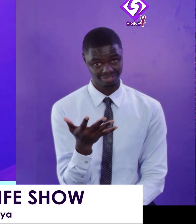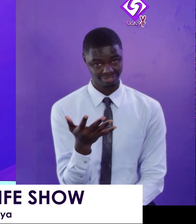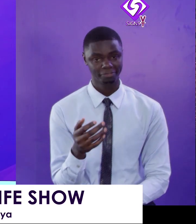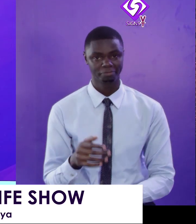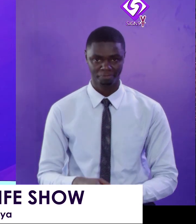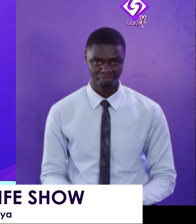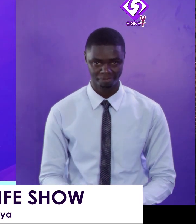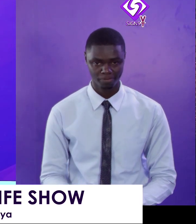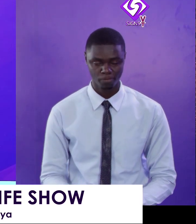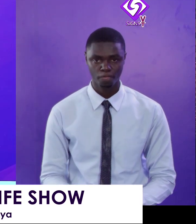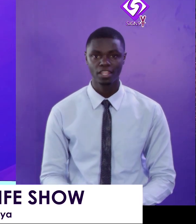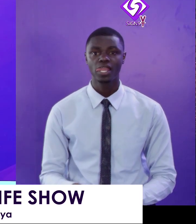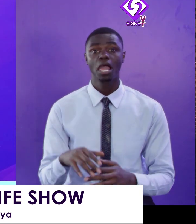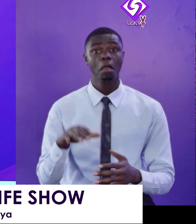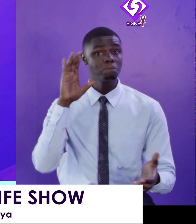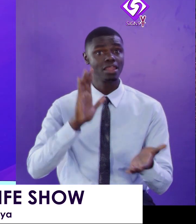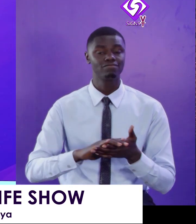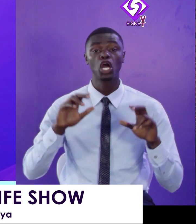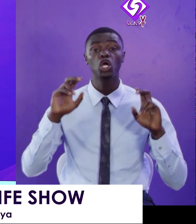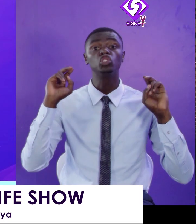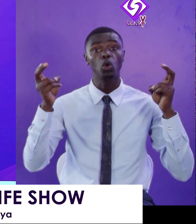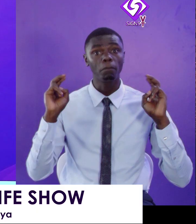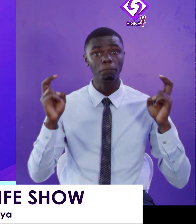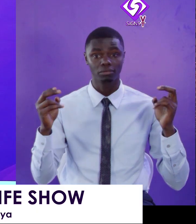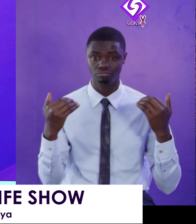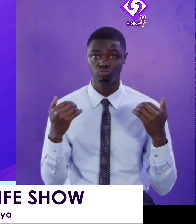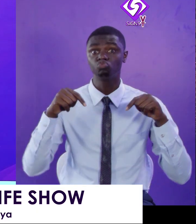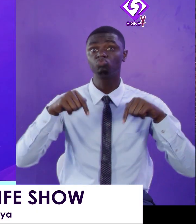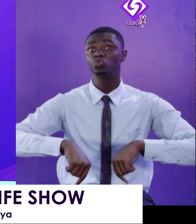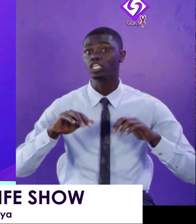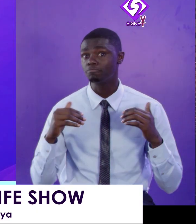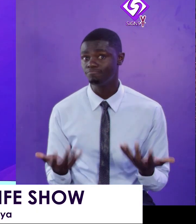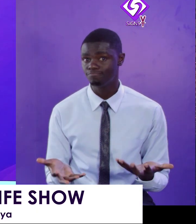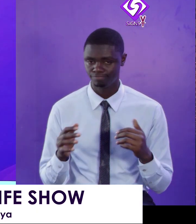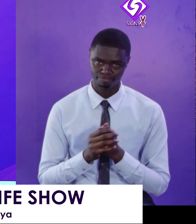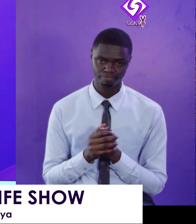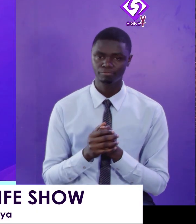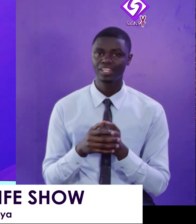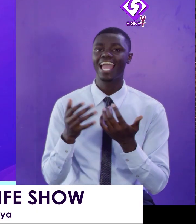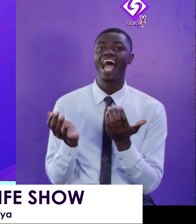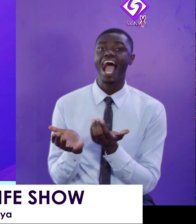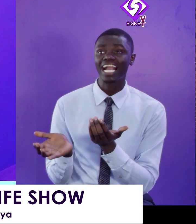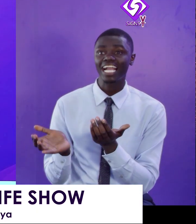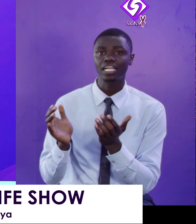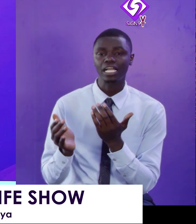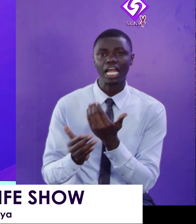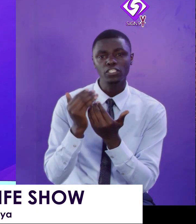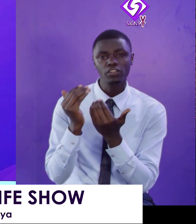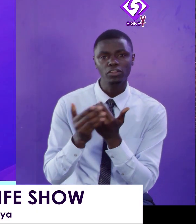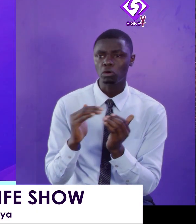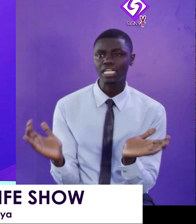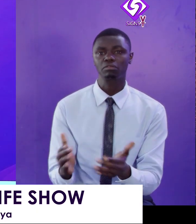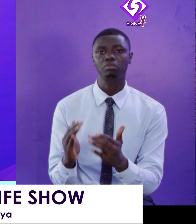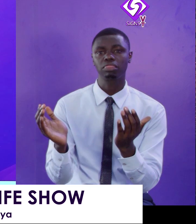that? Can you believe the topic that we have today? Cultivating good financial habits. What a